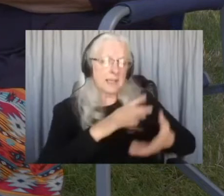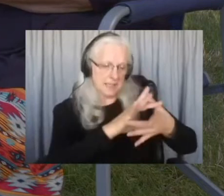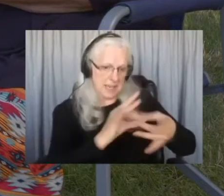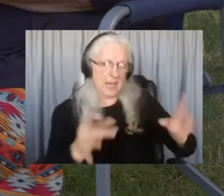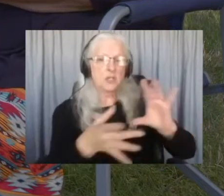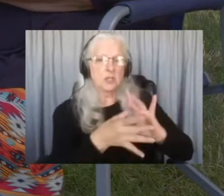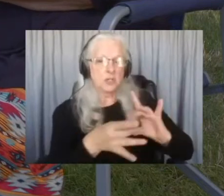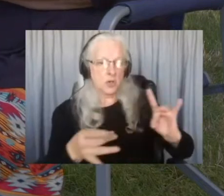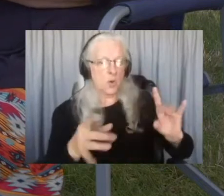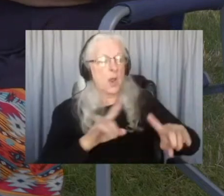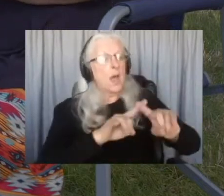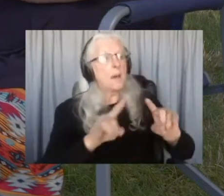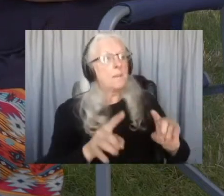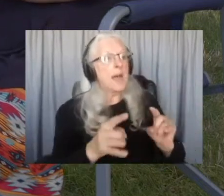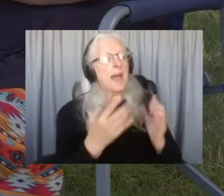of people,